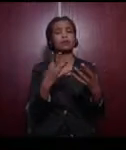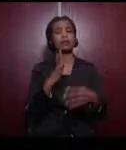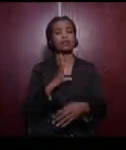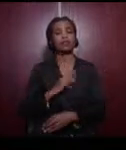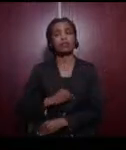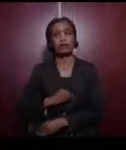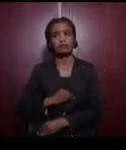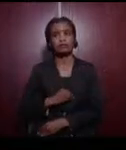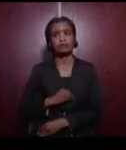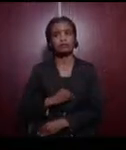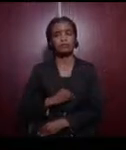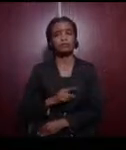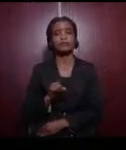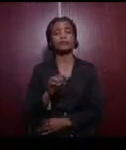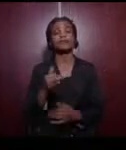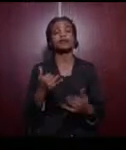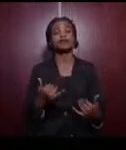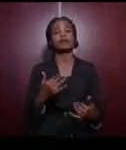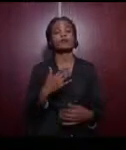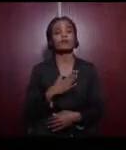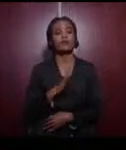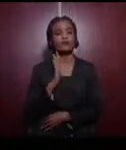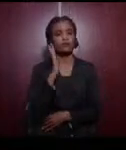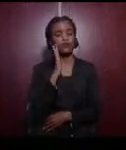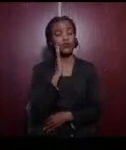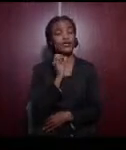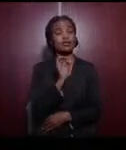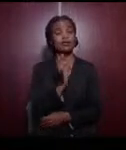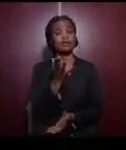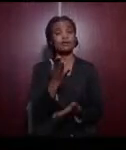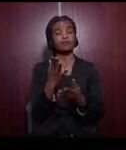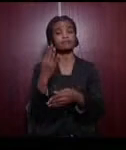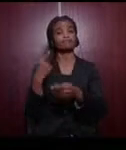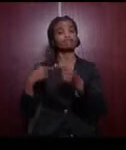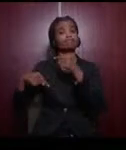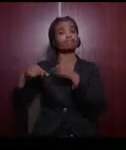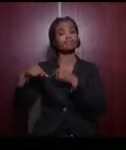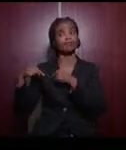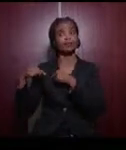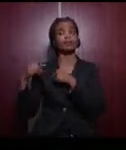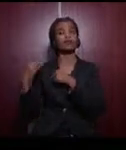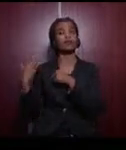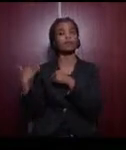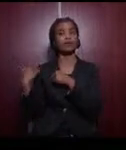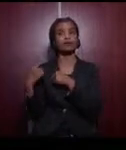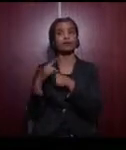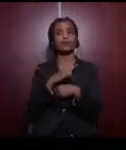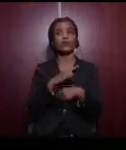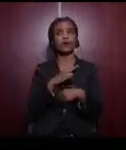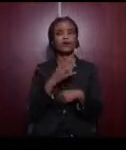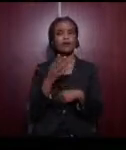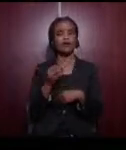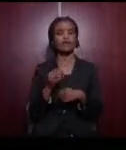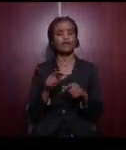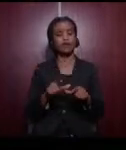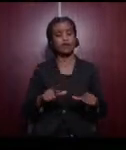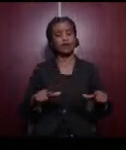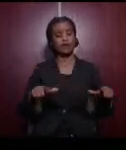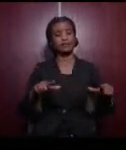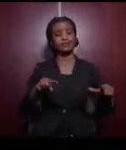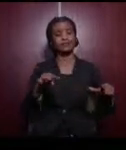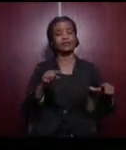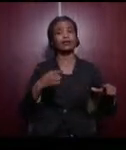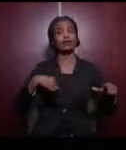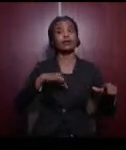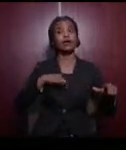you guys to say, we want to know that if we can go back, there are lands that we call illegal dumping areas, and